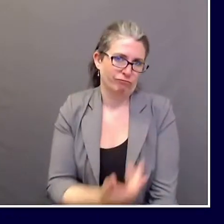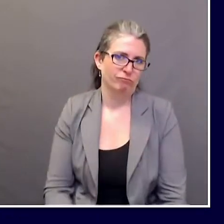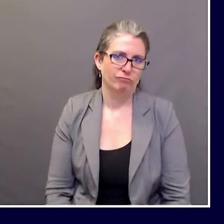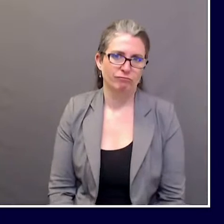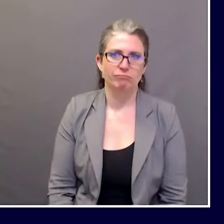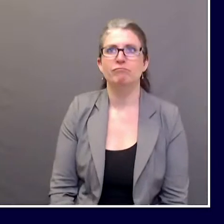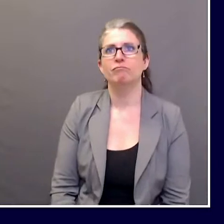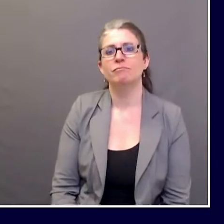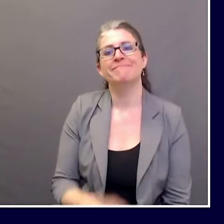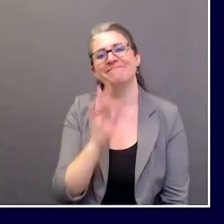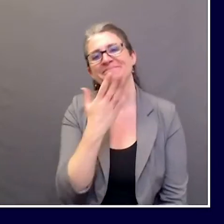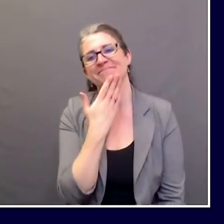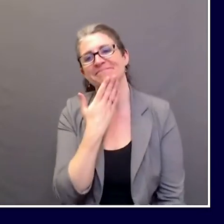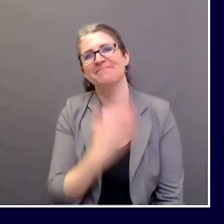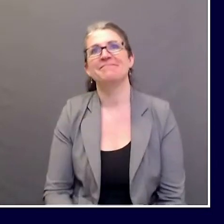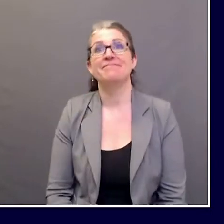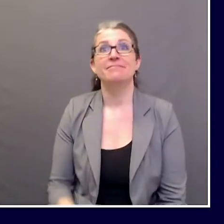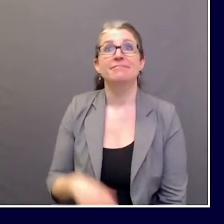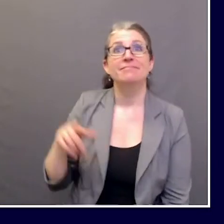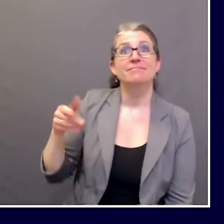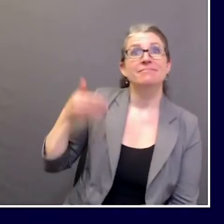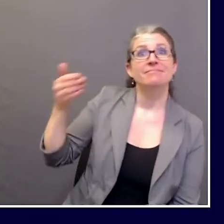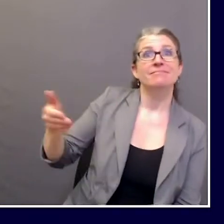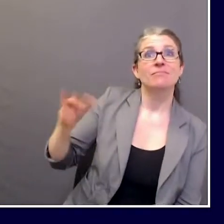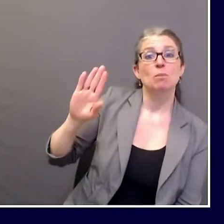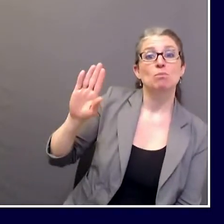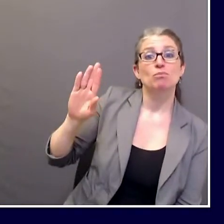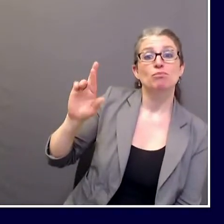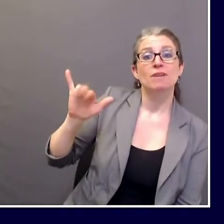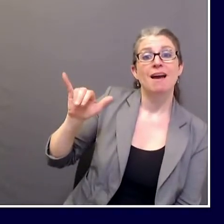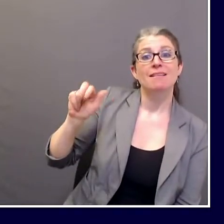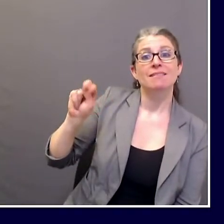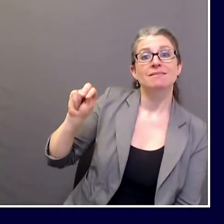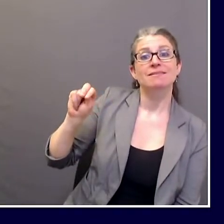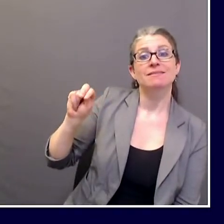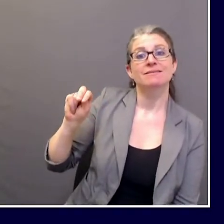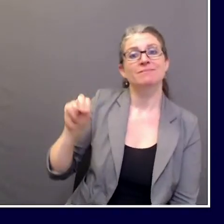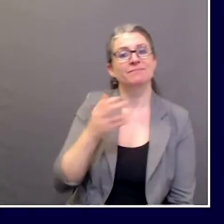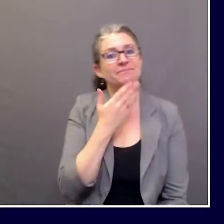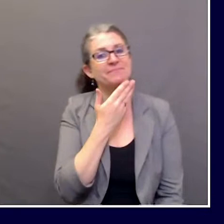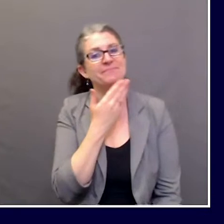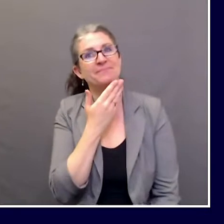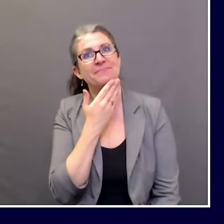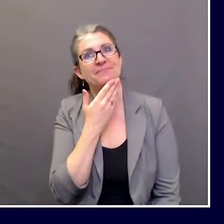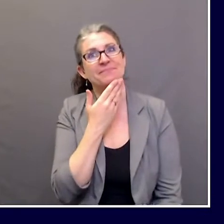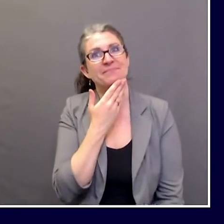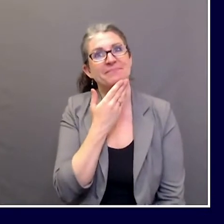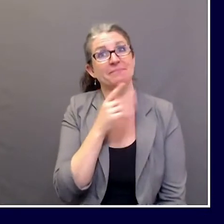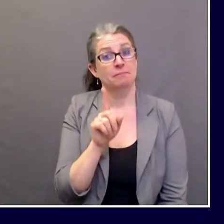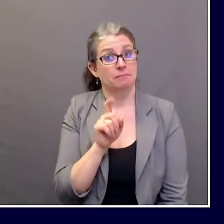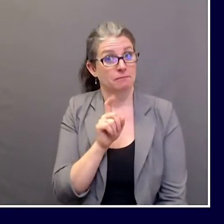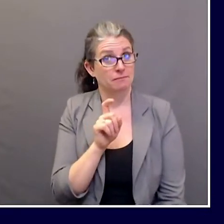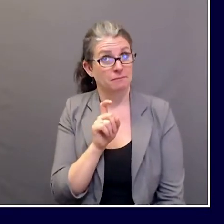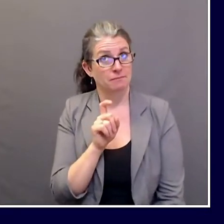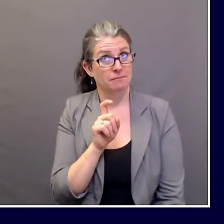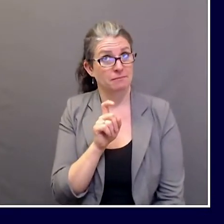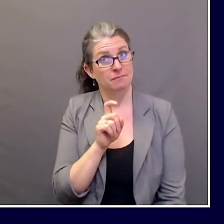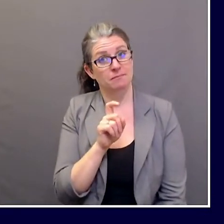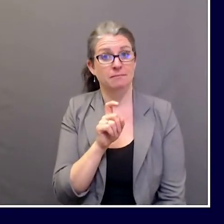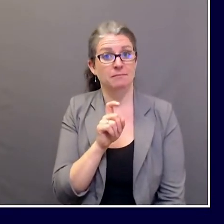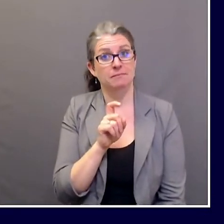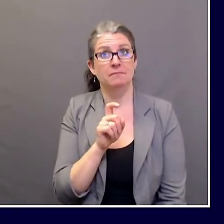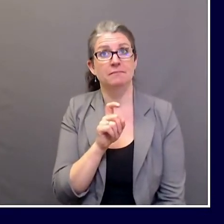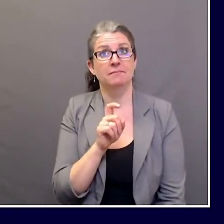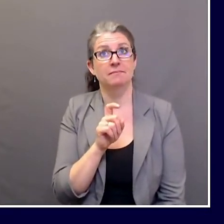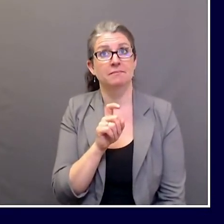Over to Brian Sullivan next. Thanks, Dr. Shaw. You may have touched on this at the beginning when you were explaining the 6 cases.